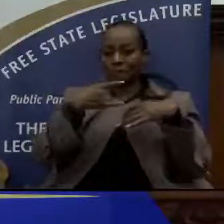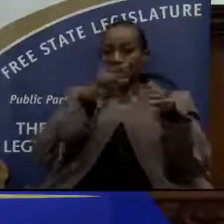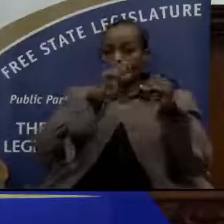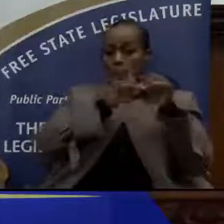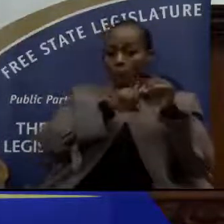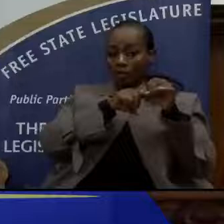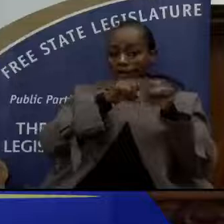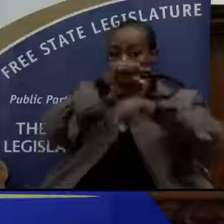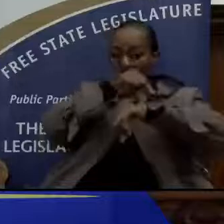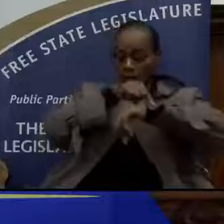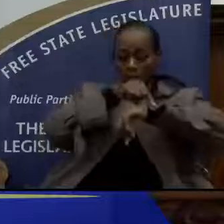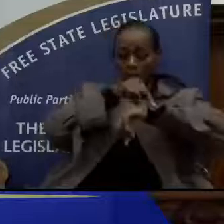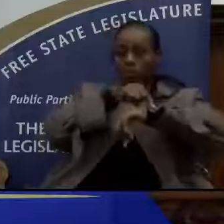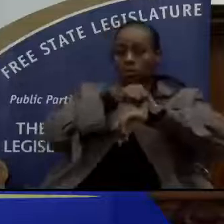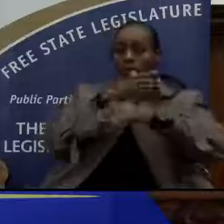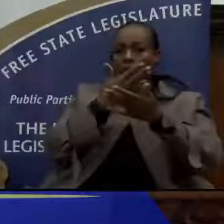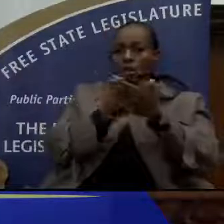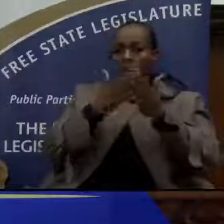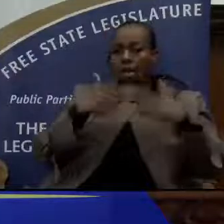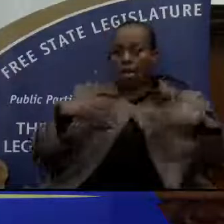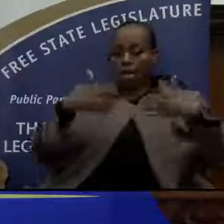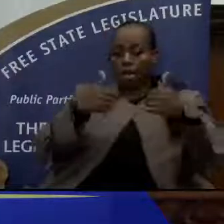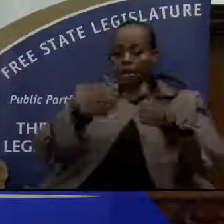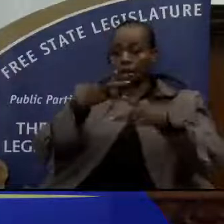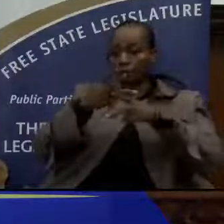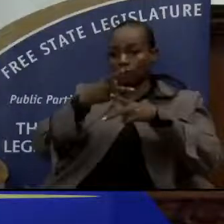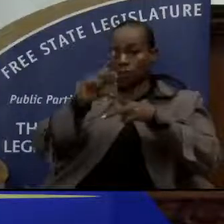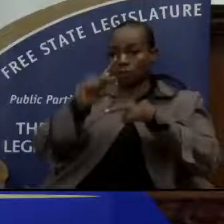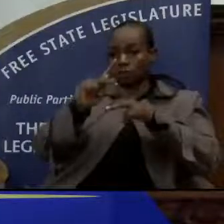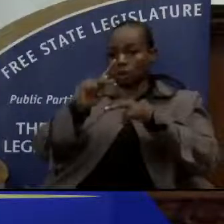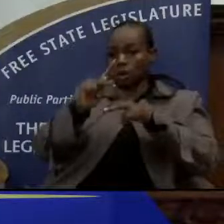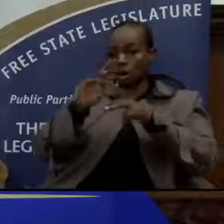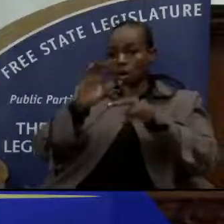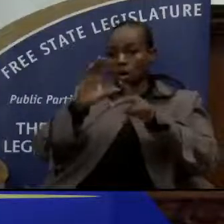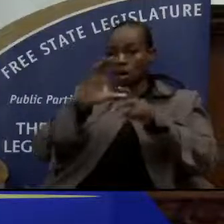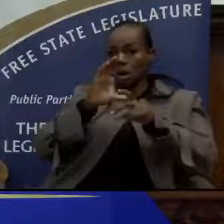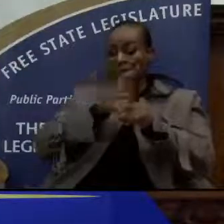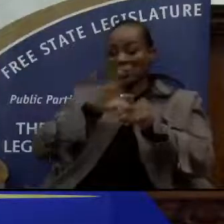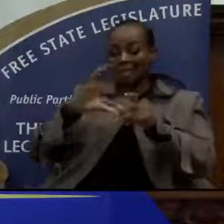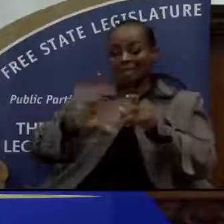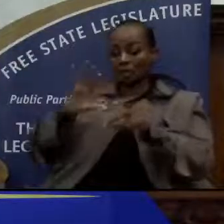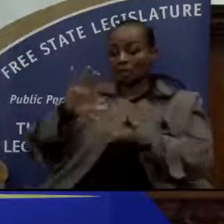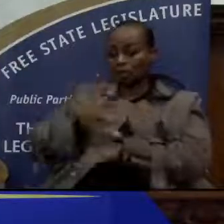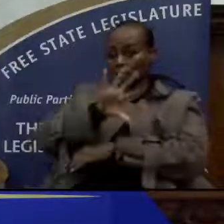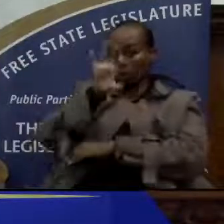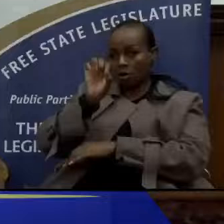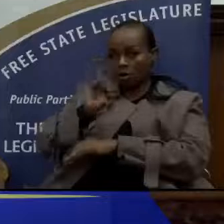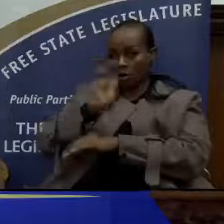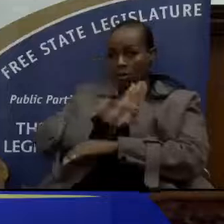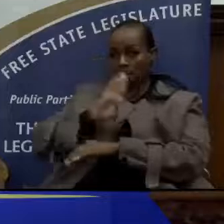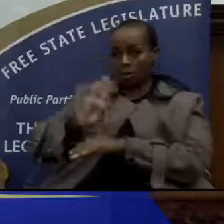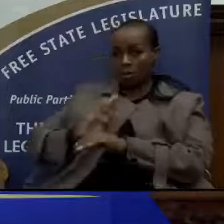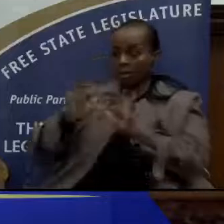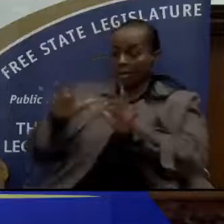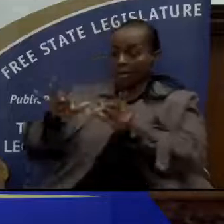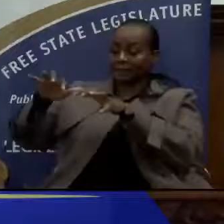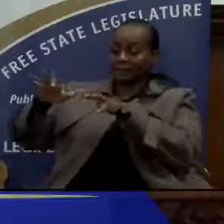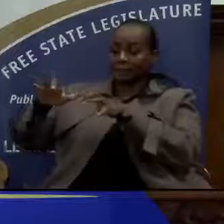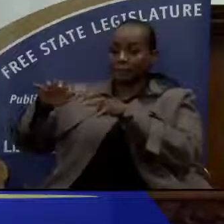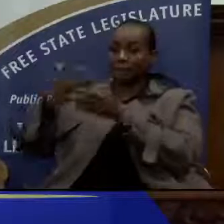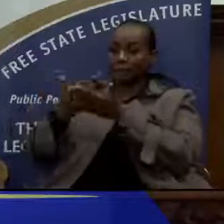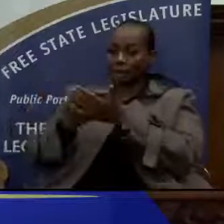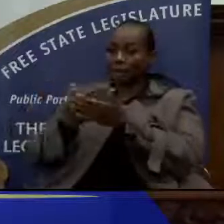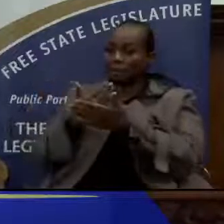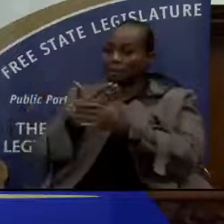qualified doctors can write the Health Professionals Council of South Africa's board exam before they